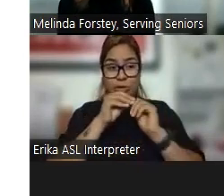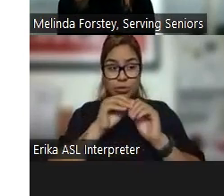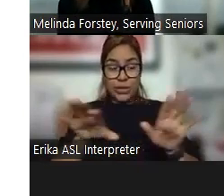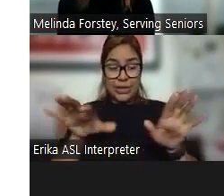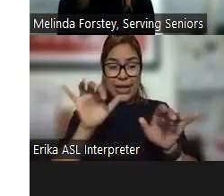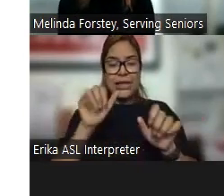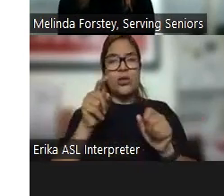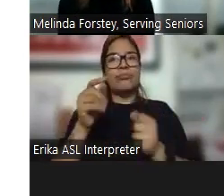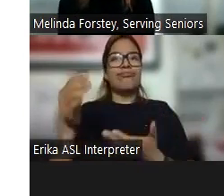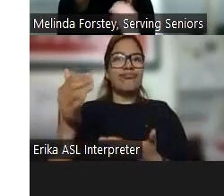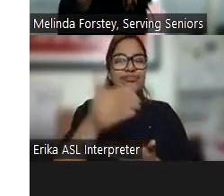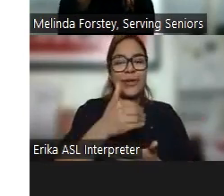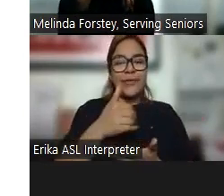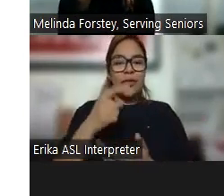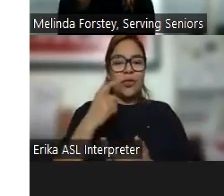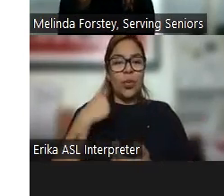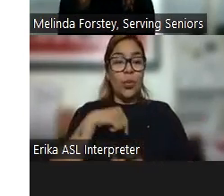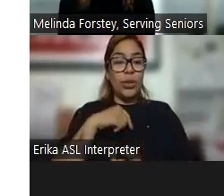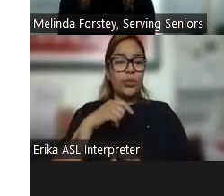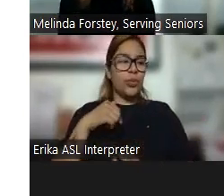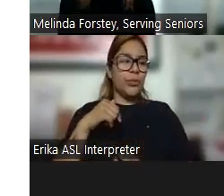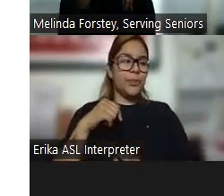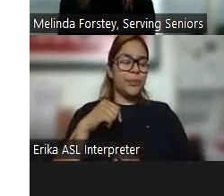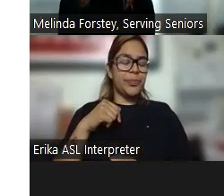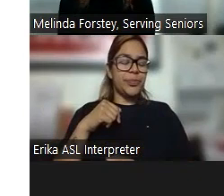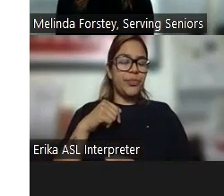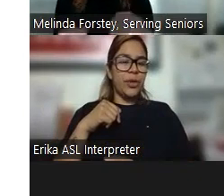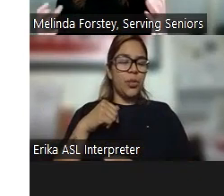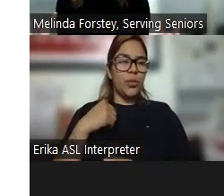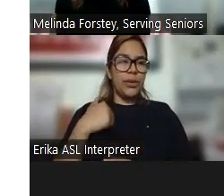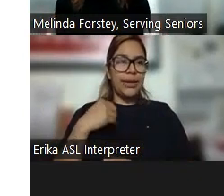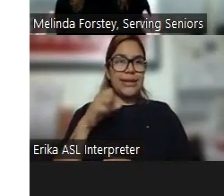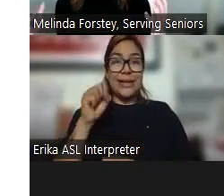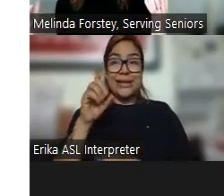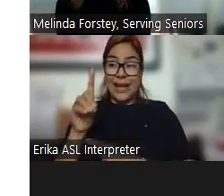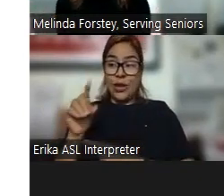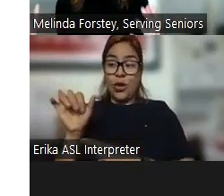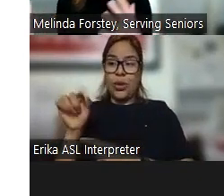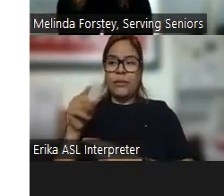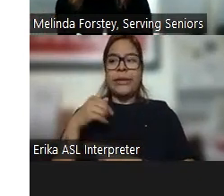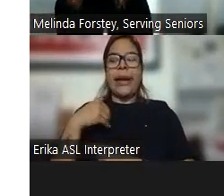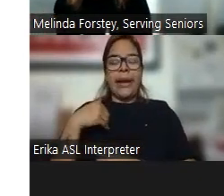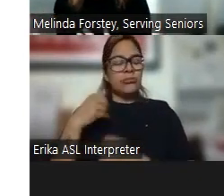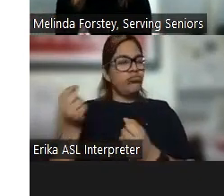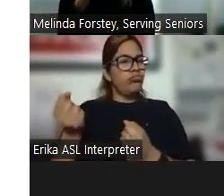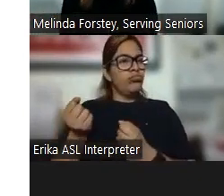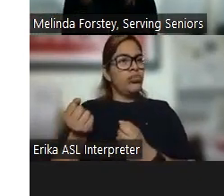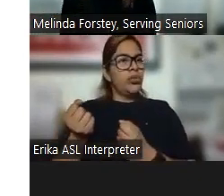able to advocate for the County of San Diego to launch a pilot shallow rental subsidy